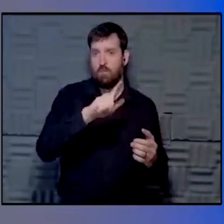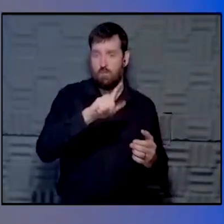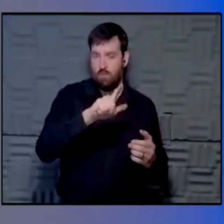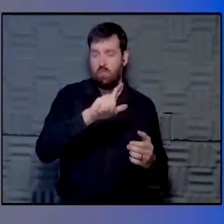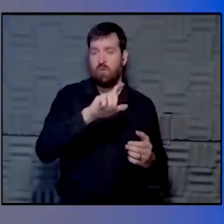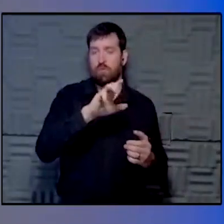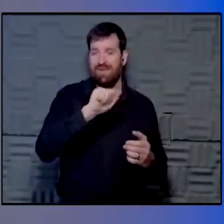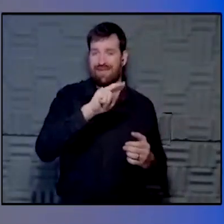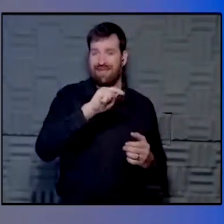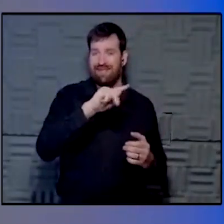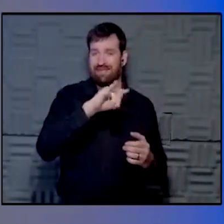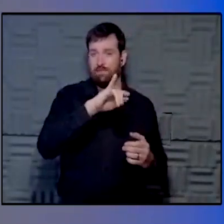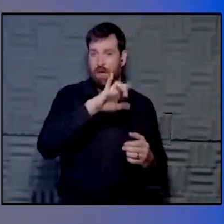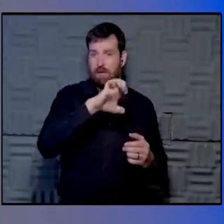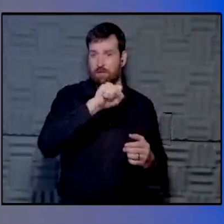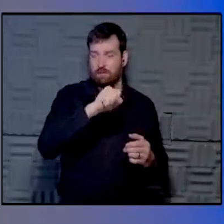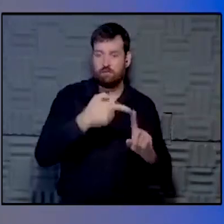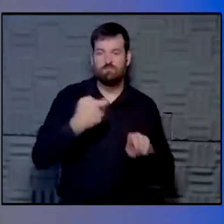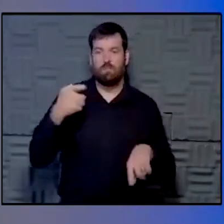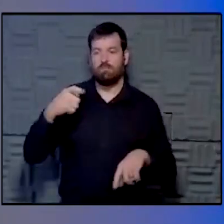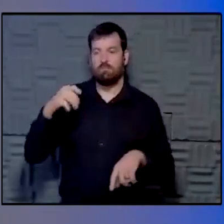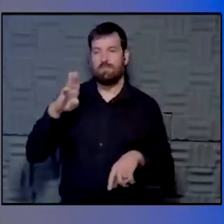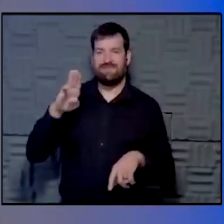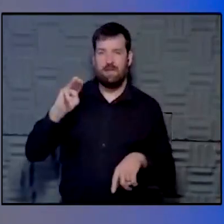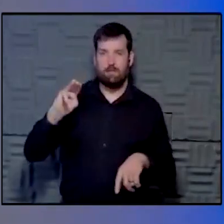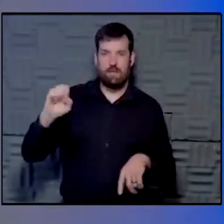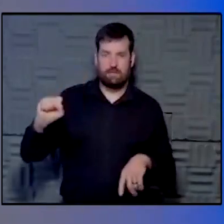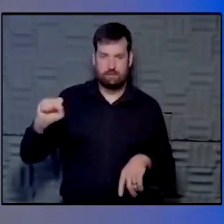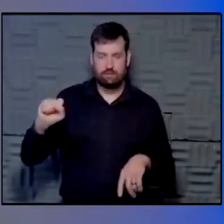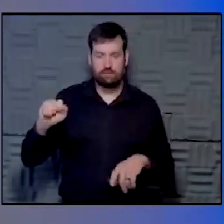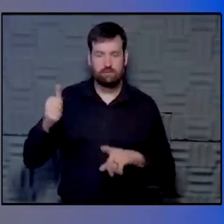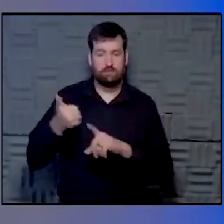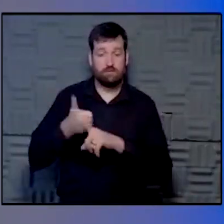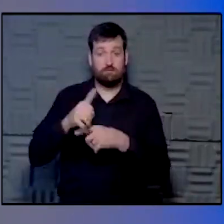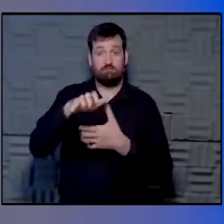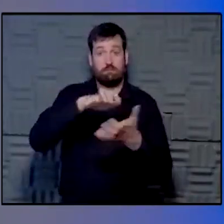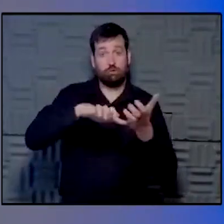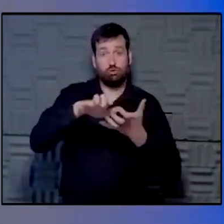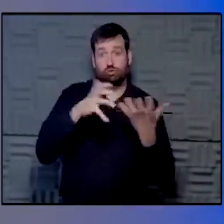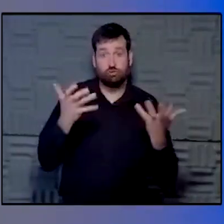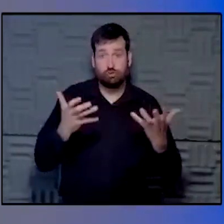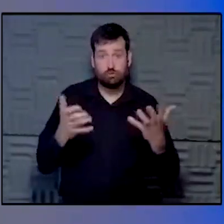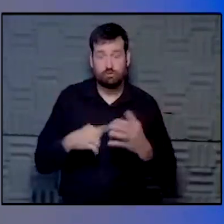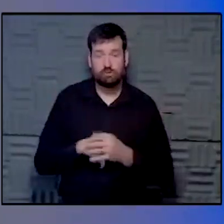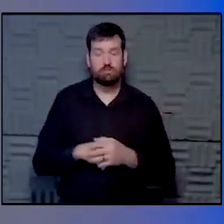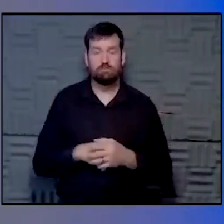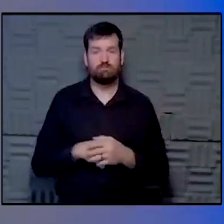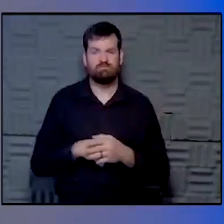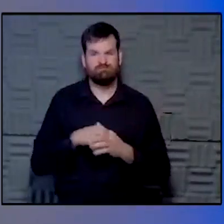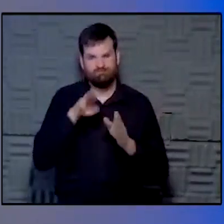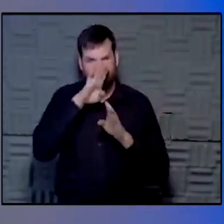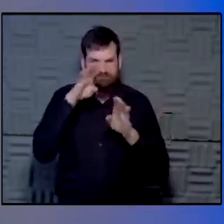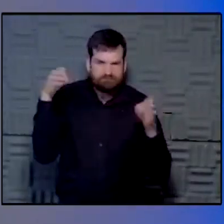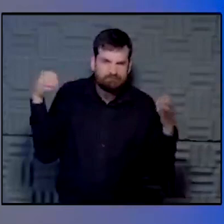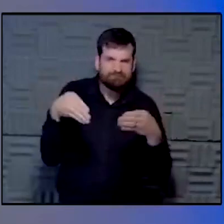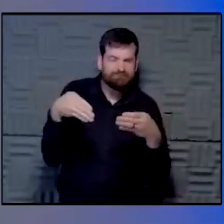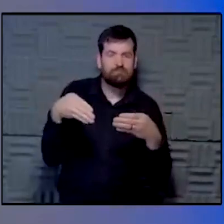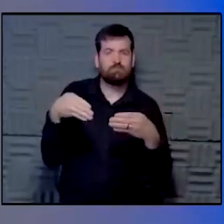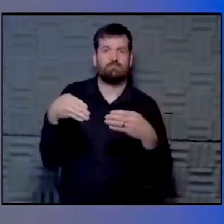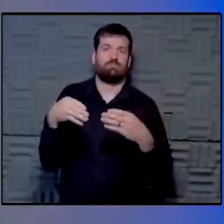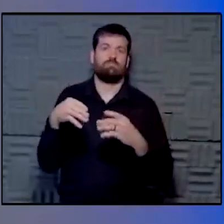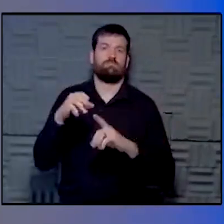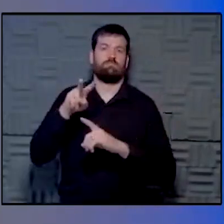Myers Squibb, or BMS. And in that mixture, we're specifically targeting against the